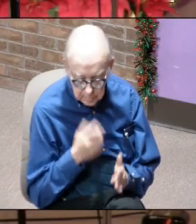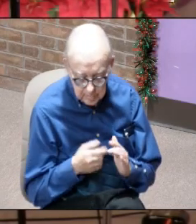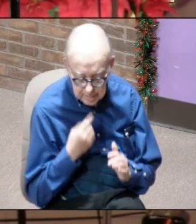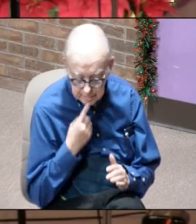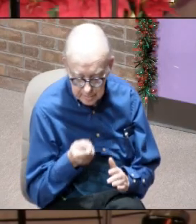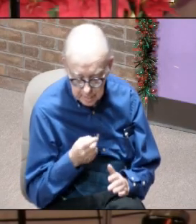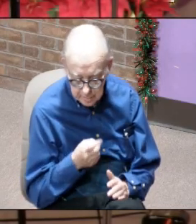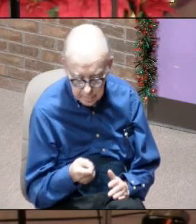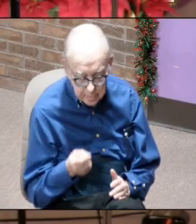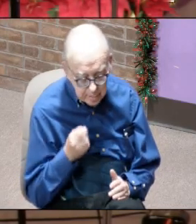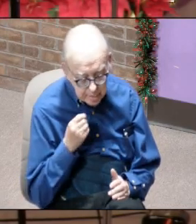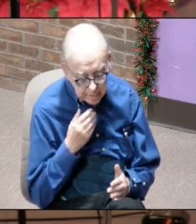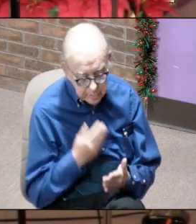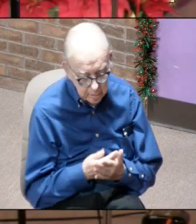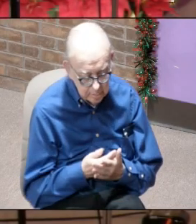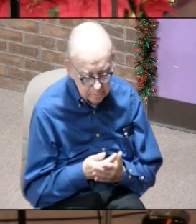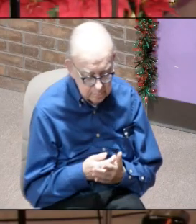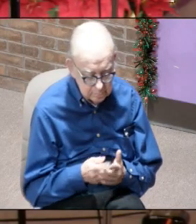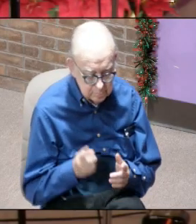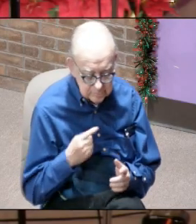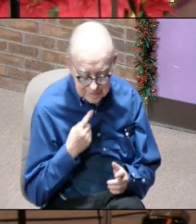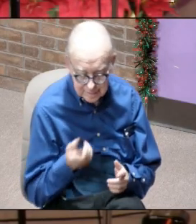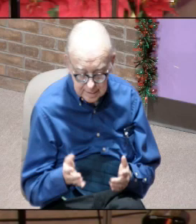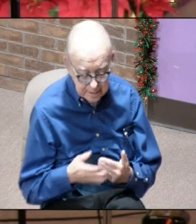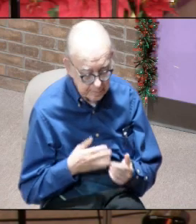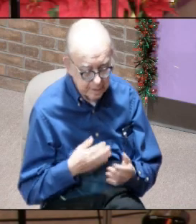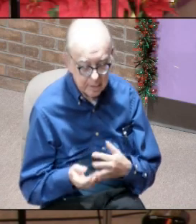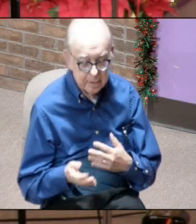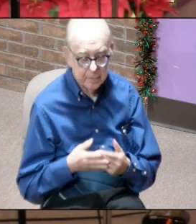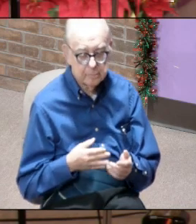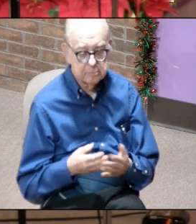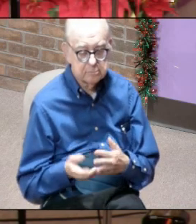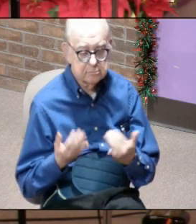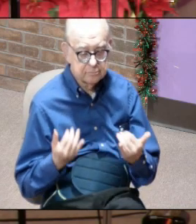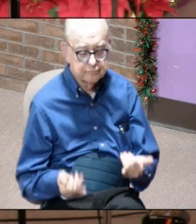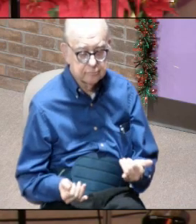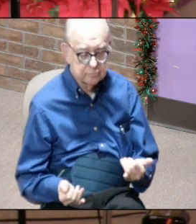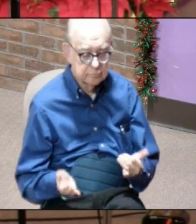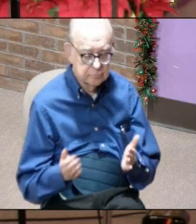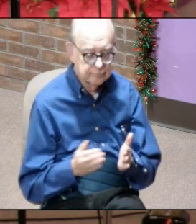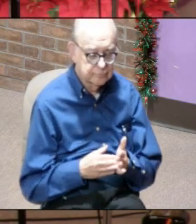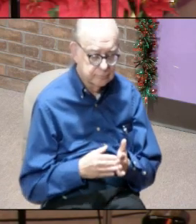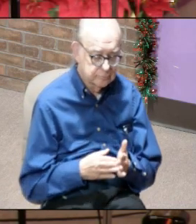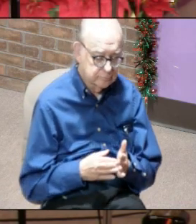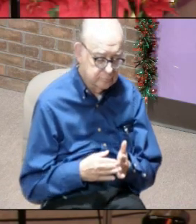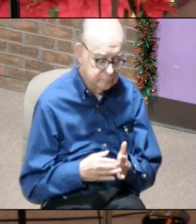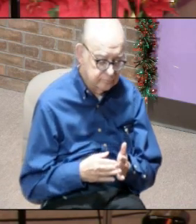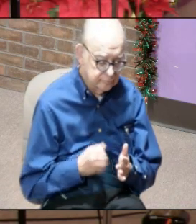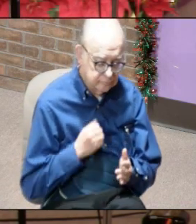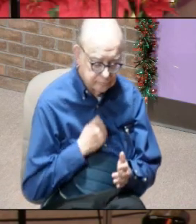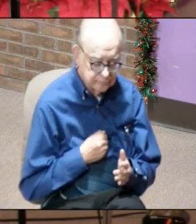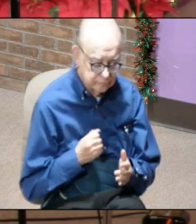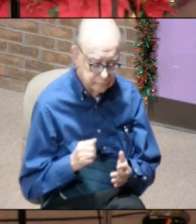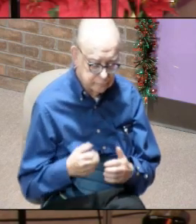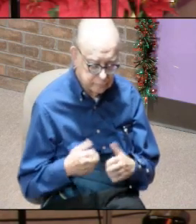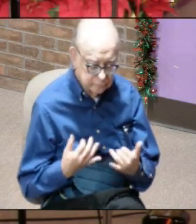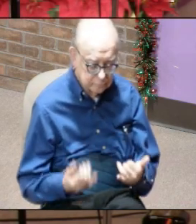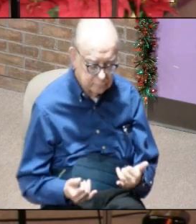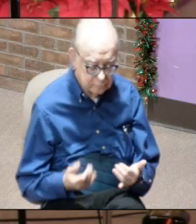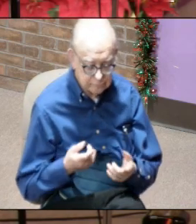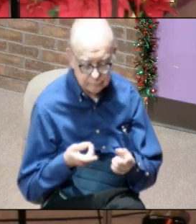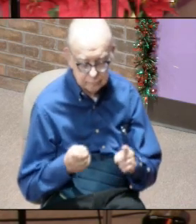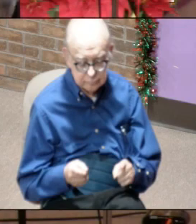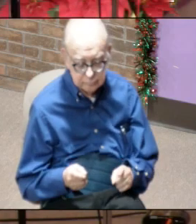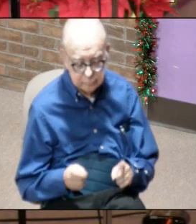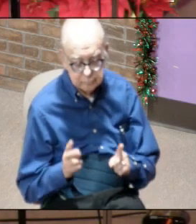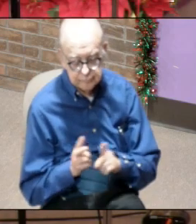her. But yet he said it. And now he had to go back and make amends. And this is the problem, that what happens is